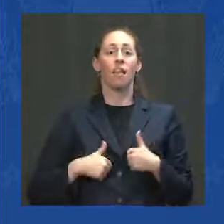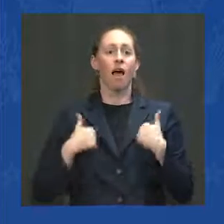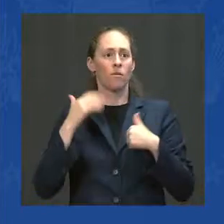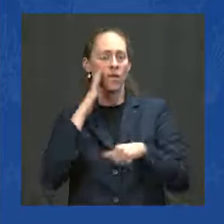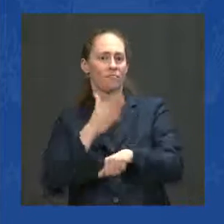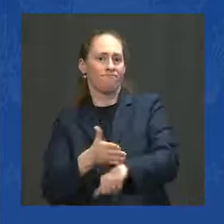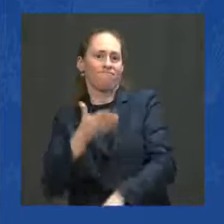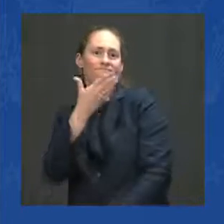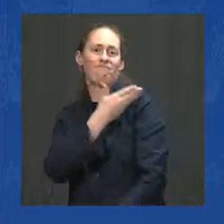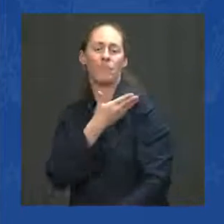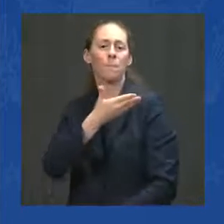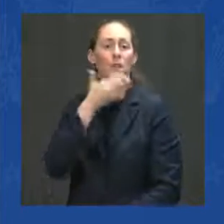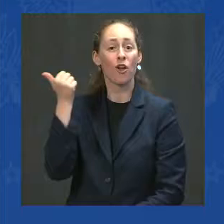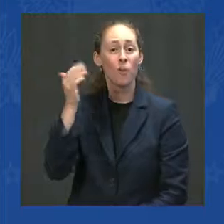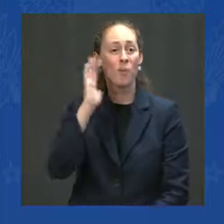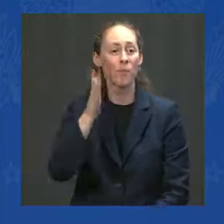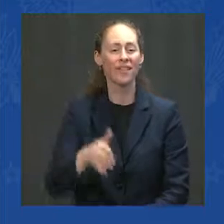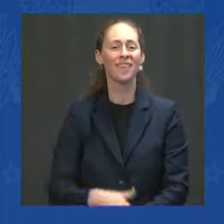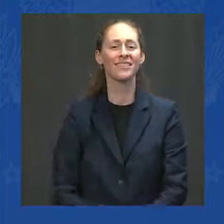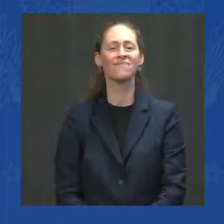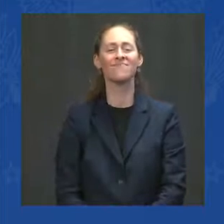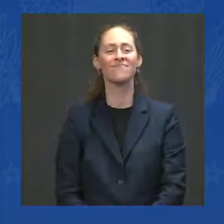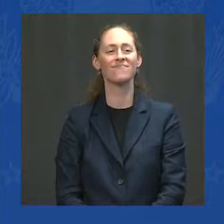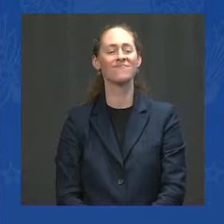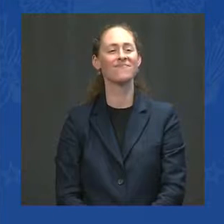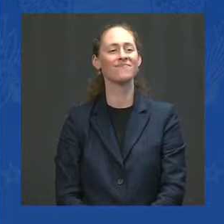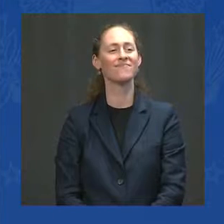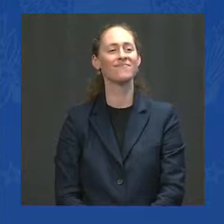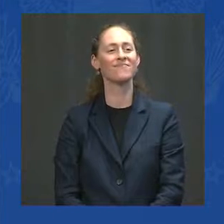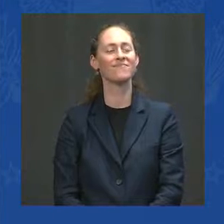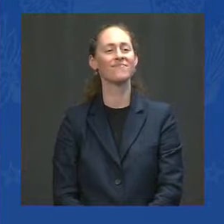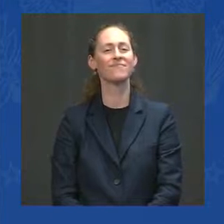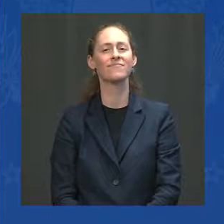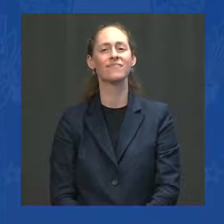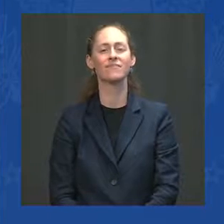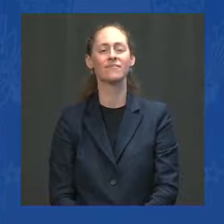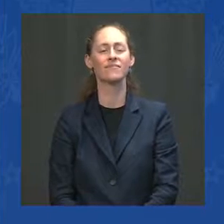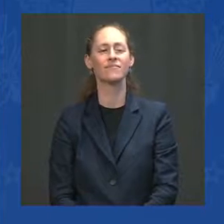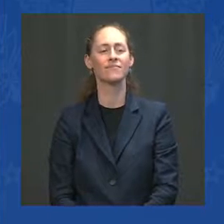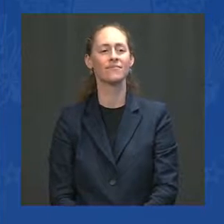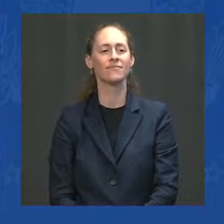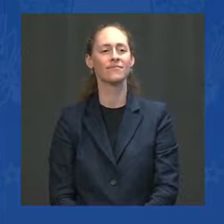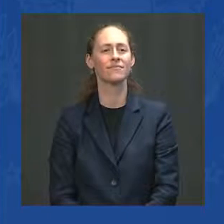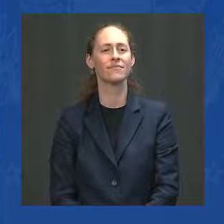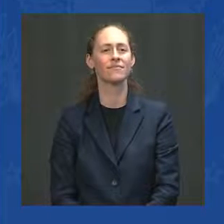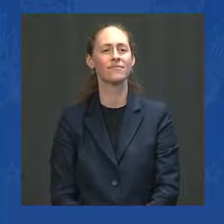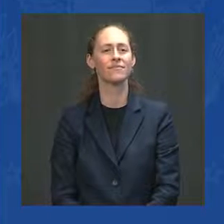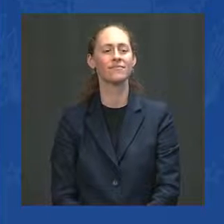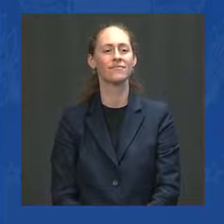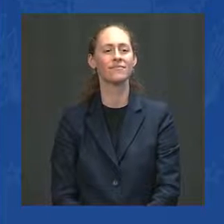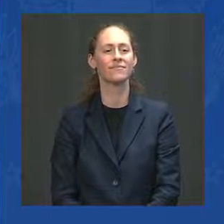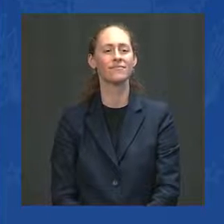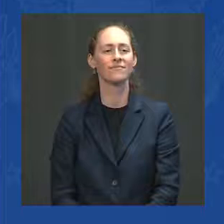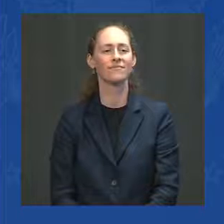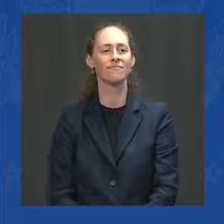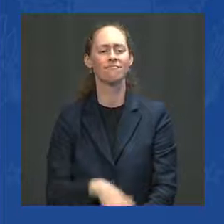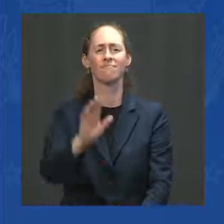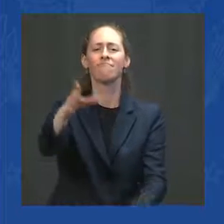practical sense. Clogged arteries at the heart of our economy, they're going to be opened